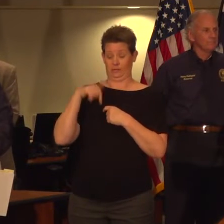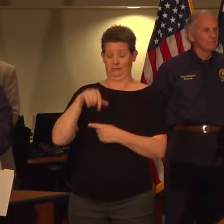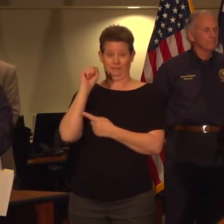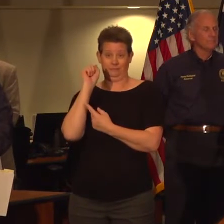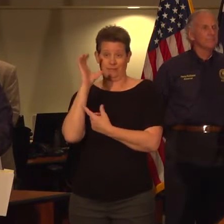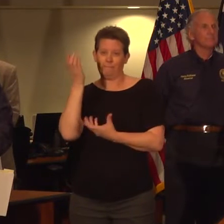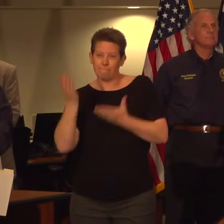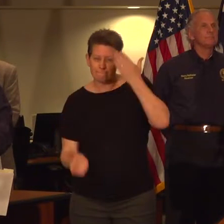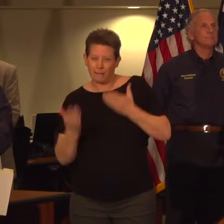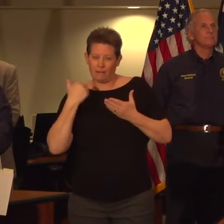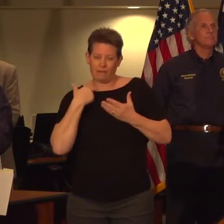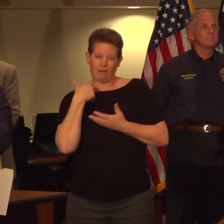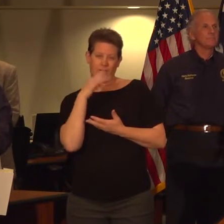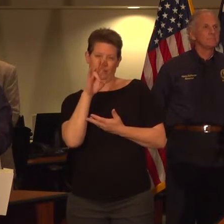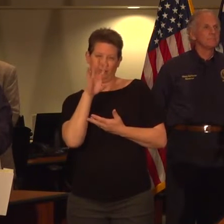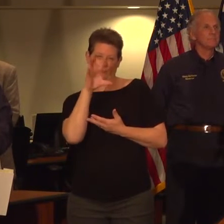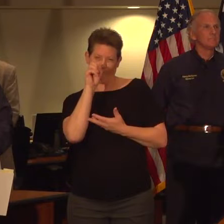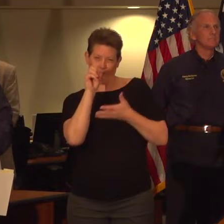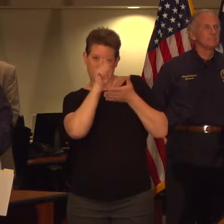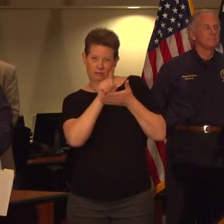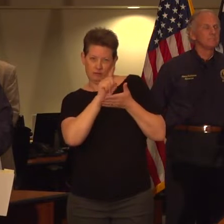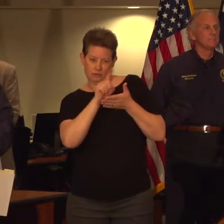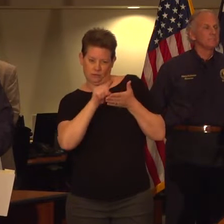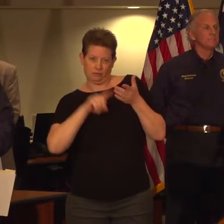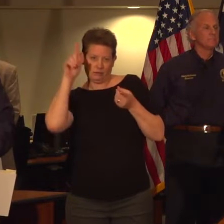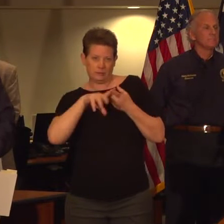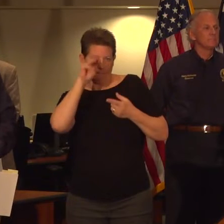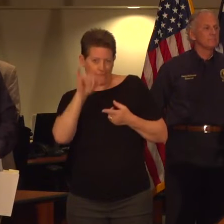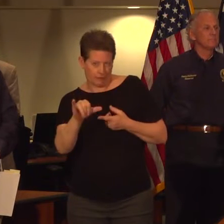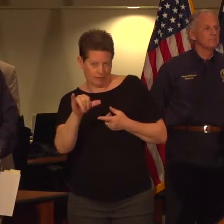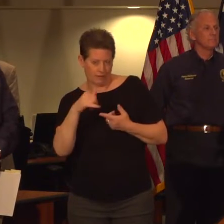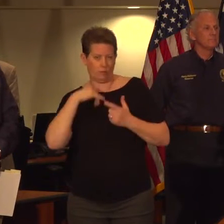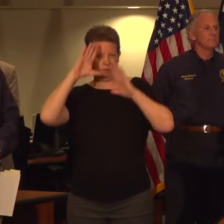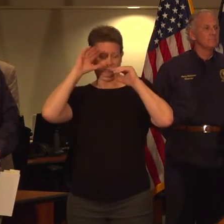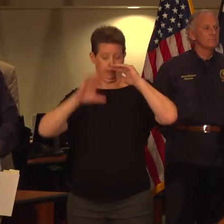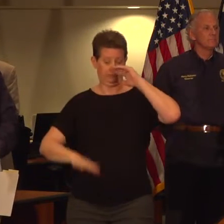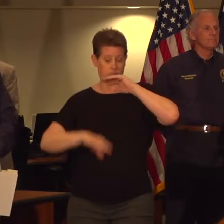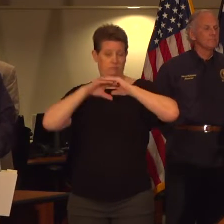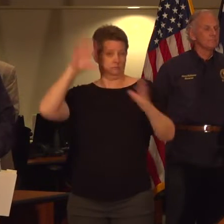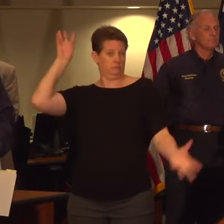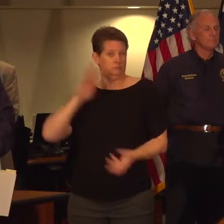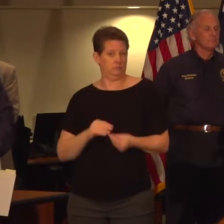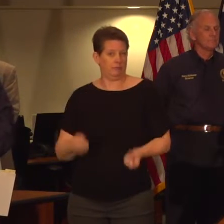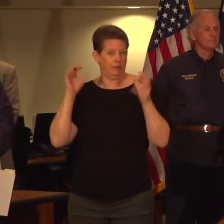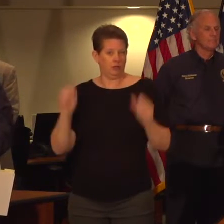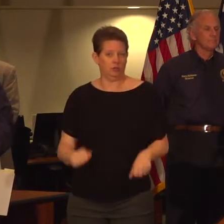by early May, and that the total number of cases is estimated to grow to